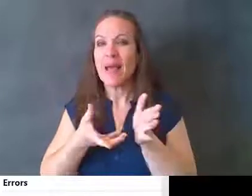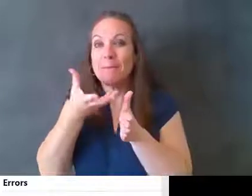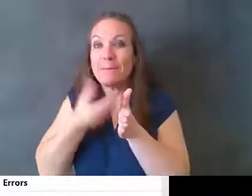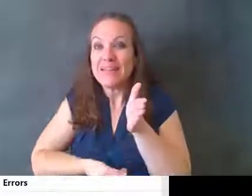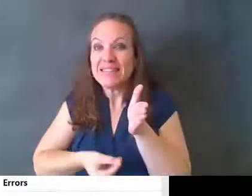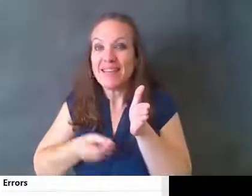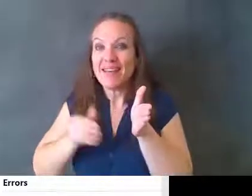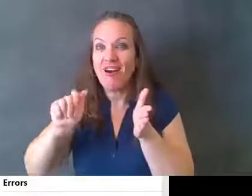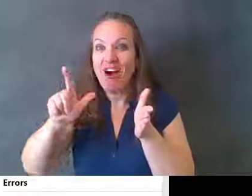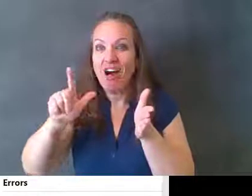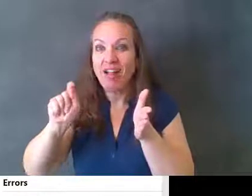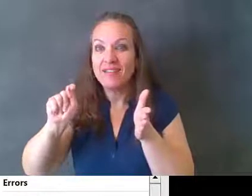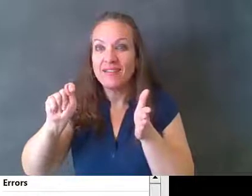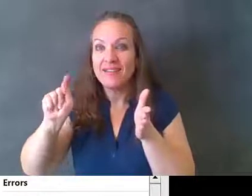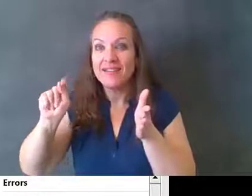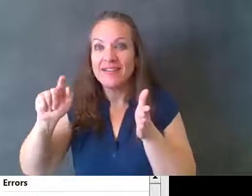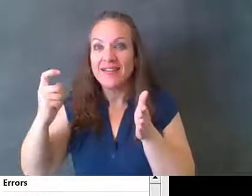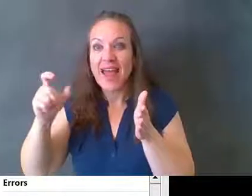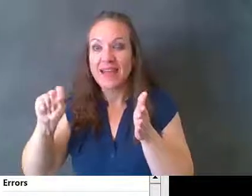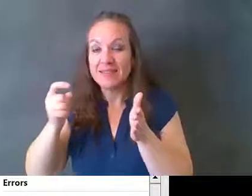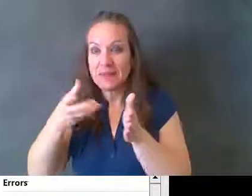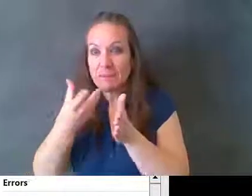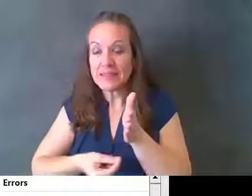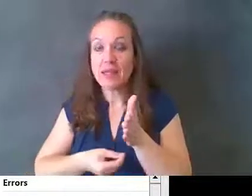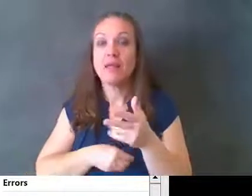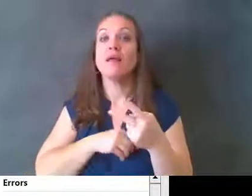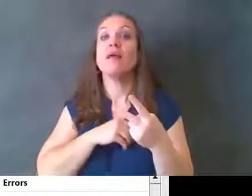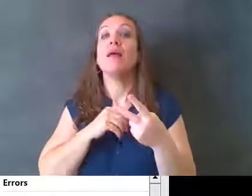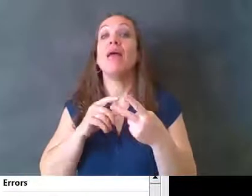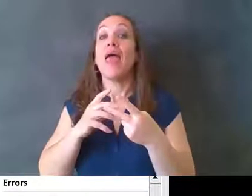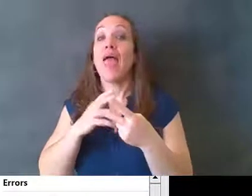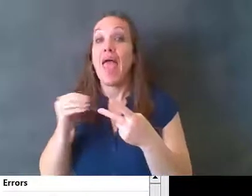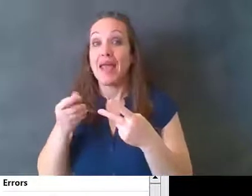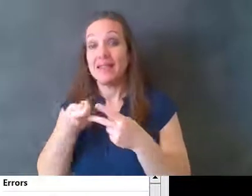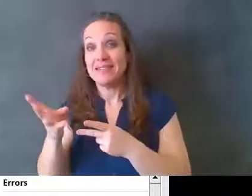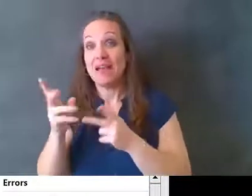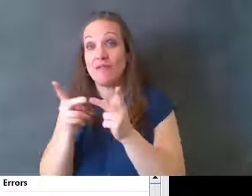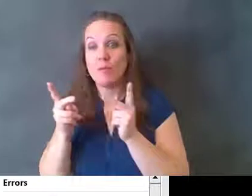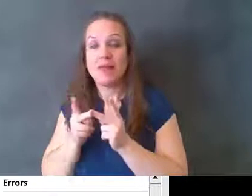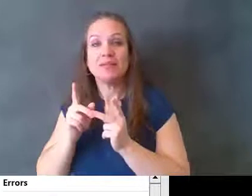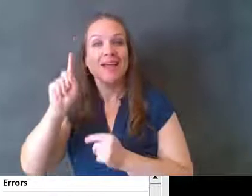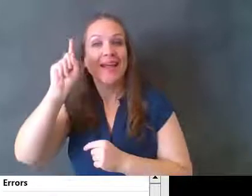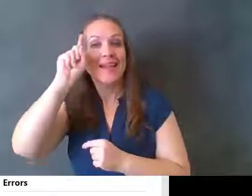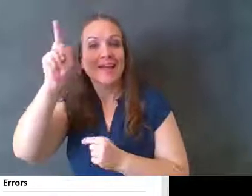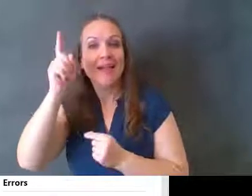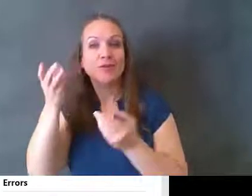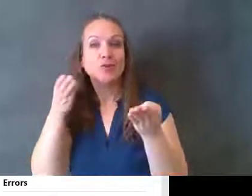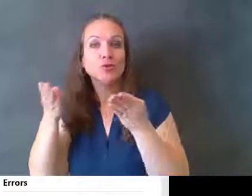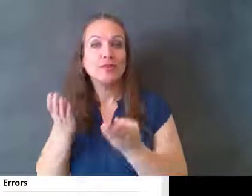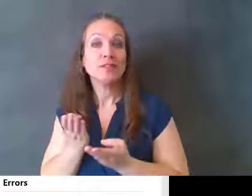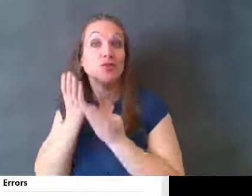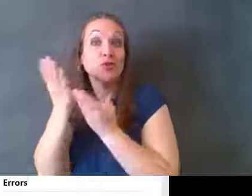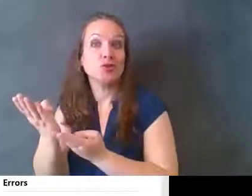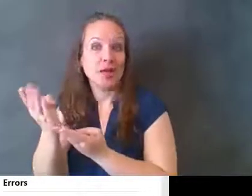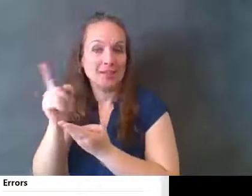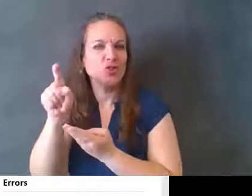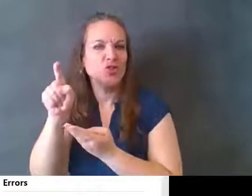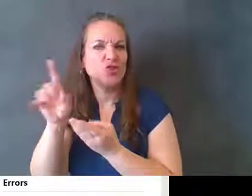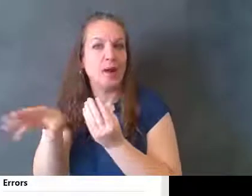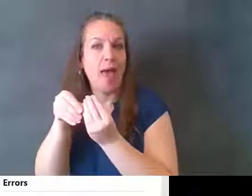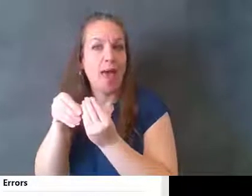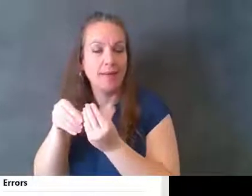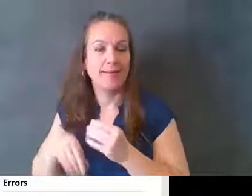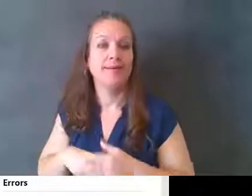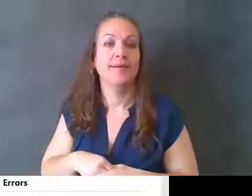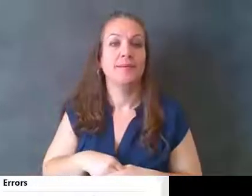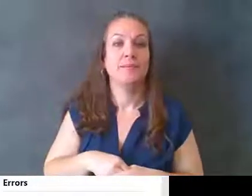text, and then I have 3 places where Intelligent Services is suggesting alternative text. So you want to make sure that